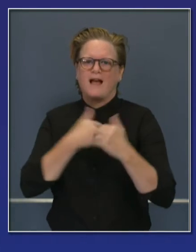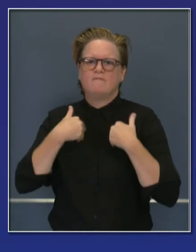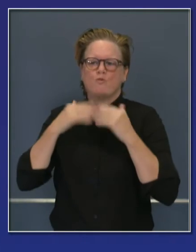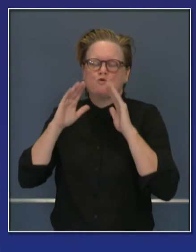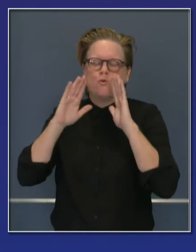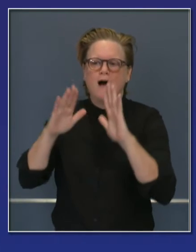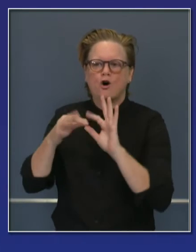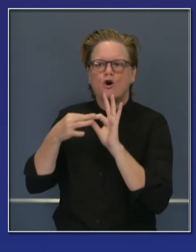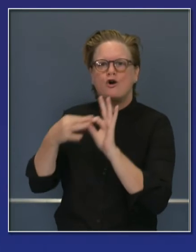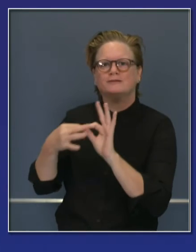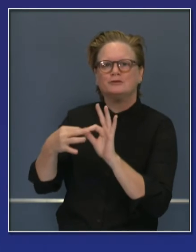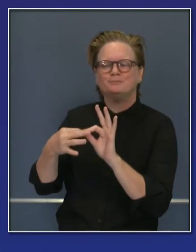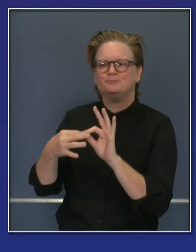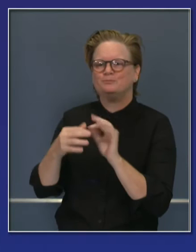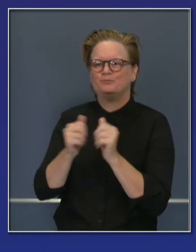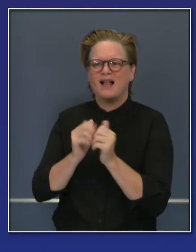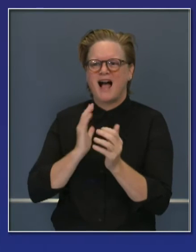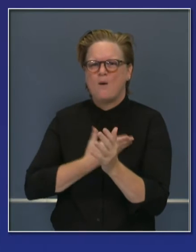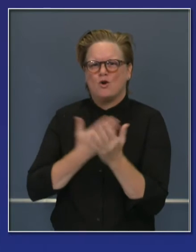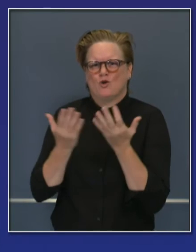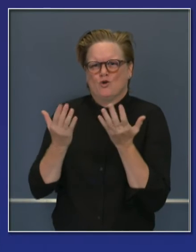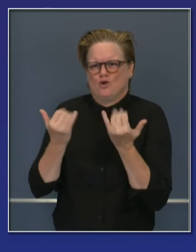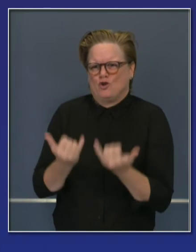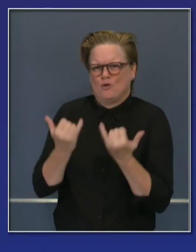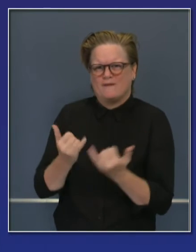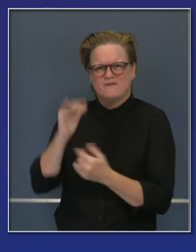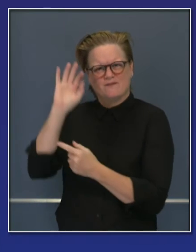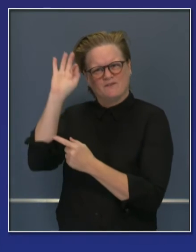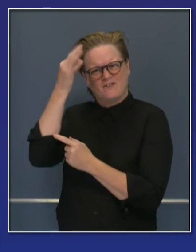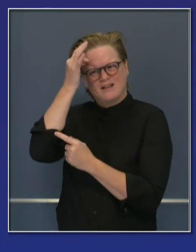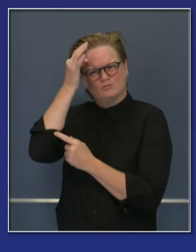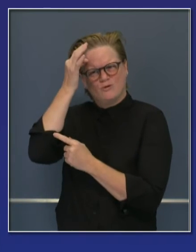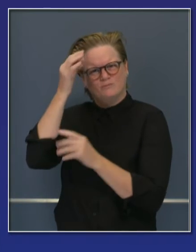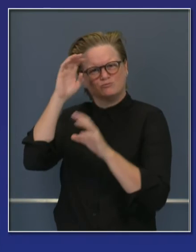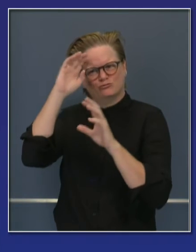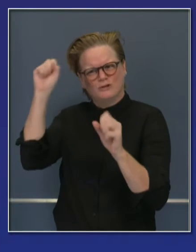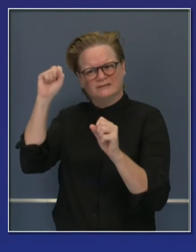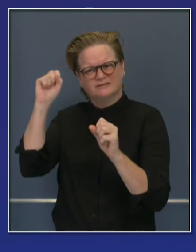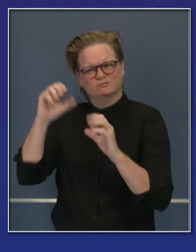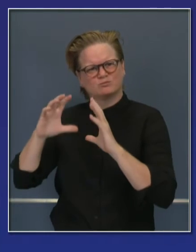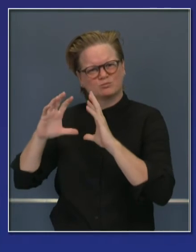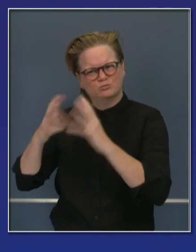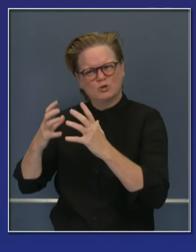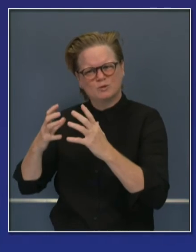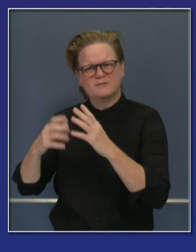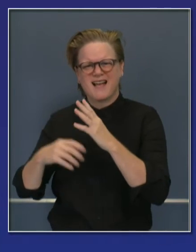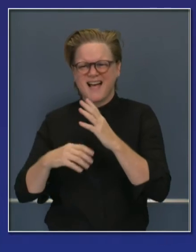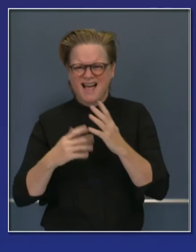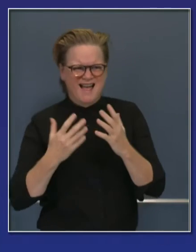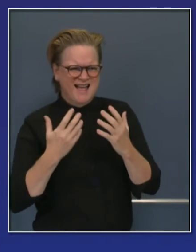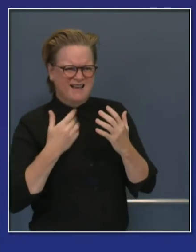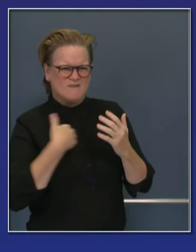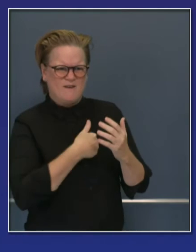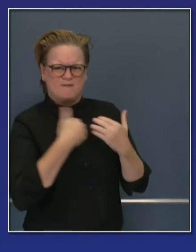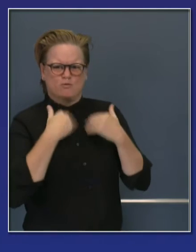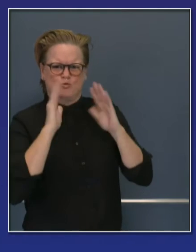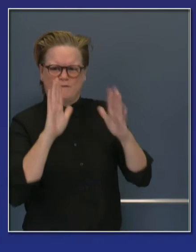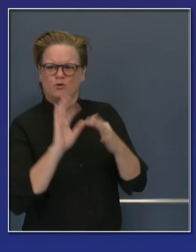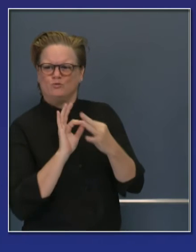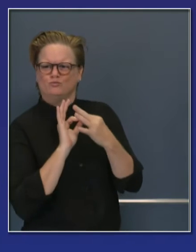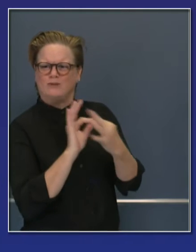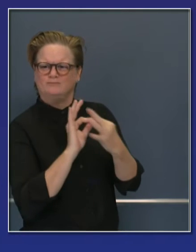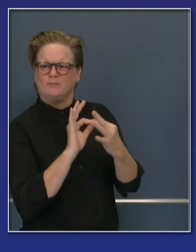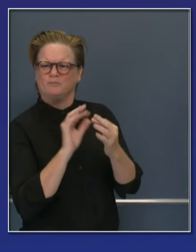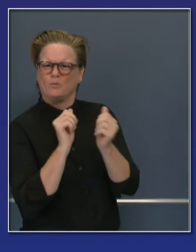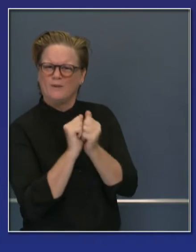administration vis-a-vis this vaccination strategy, and even stronger still with the incoming administration. But with that,